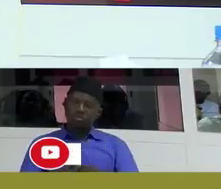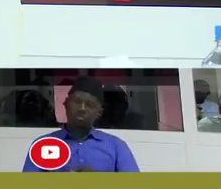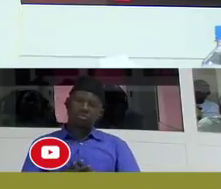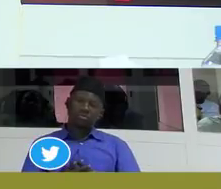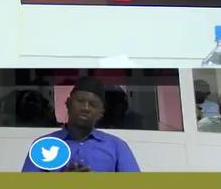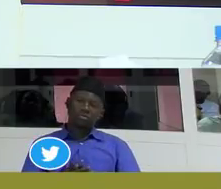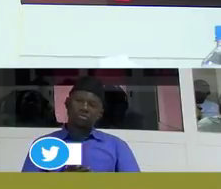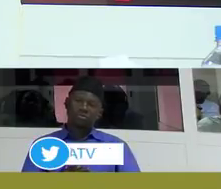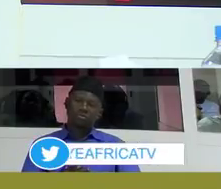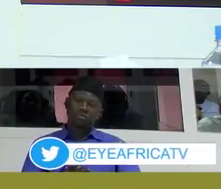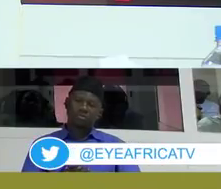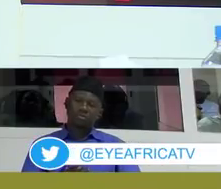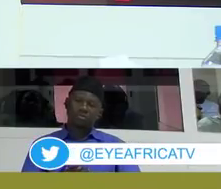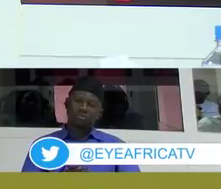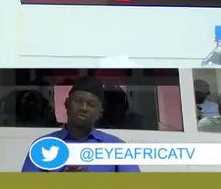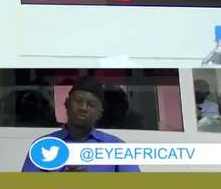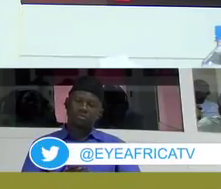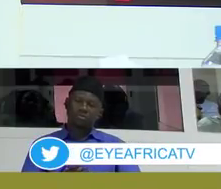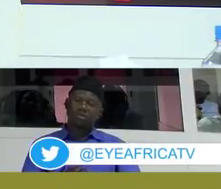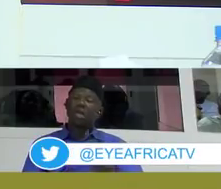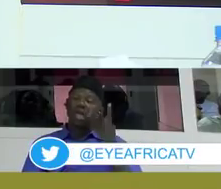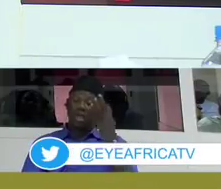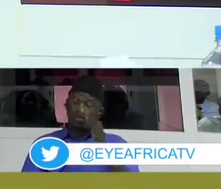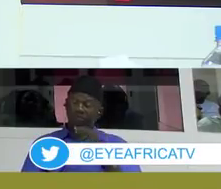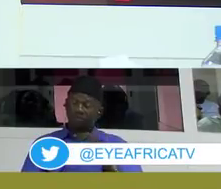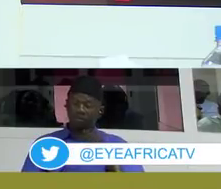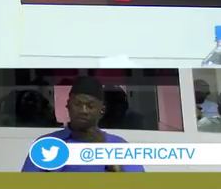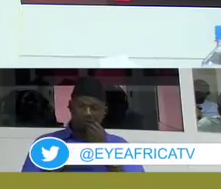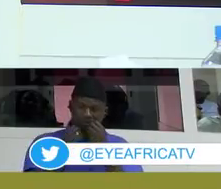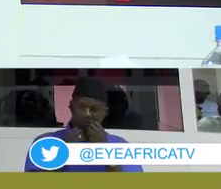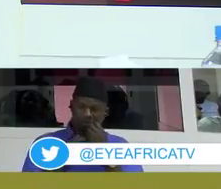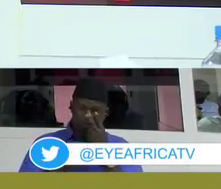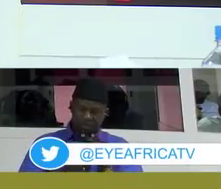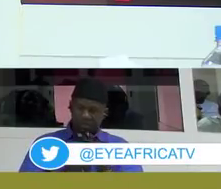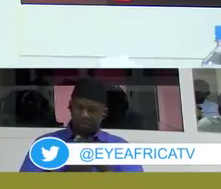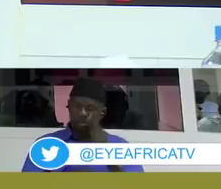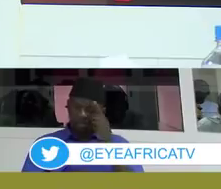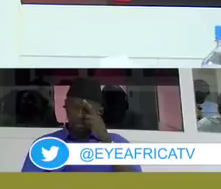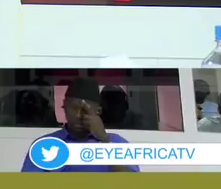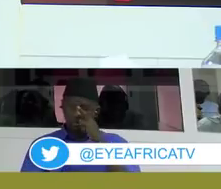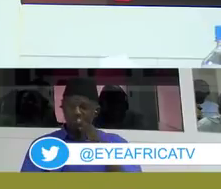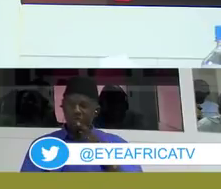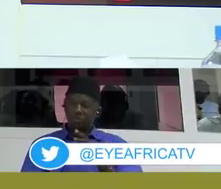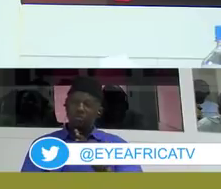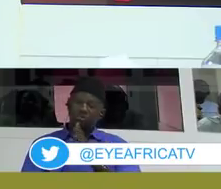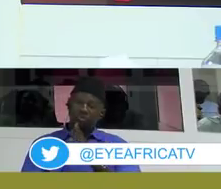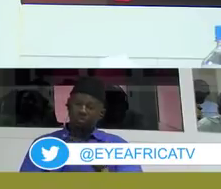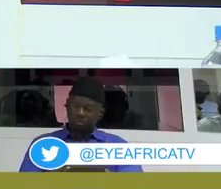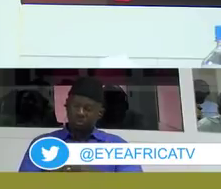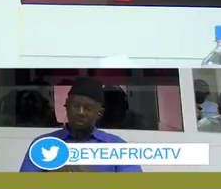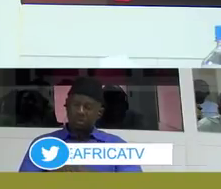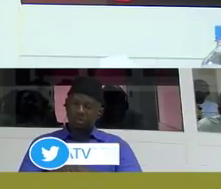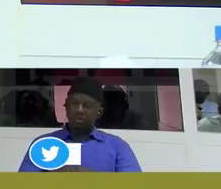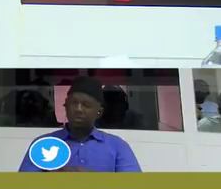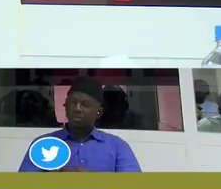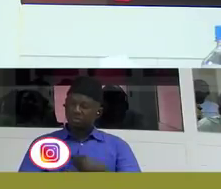something, there must be a good reason. And that reason is the basis of the